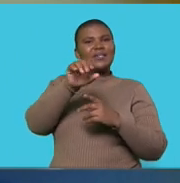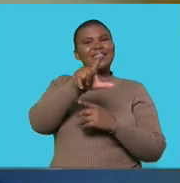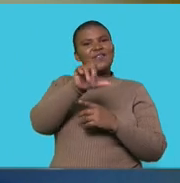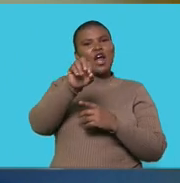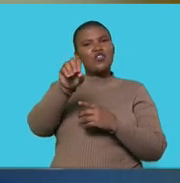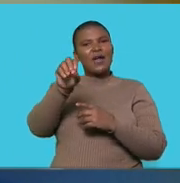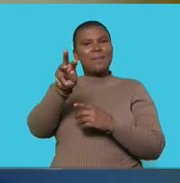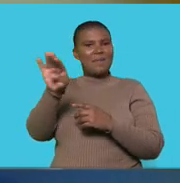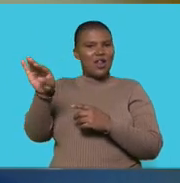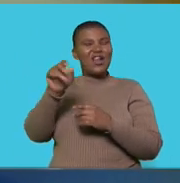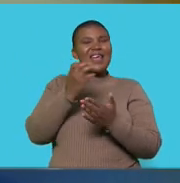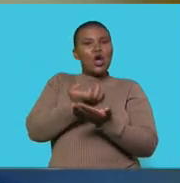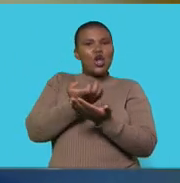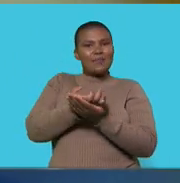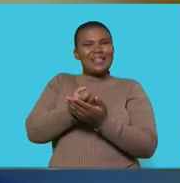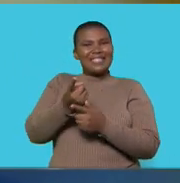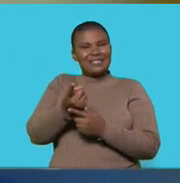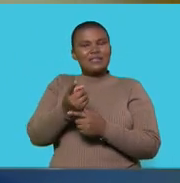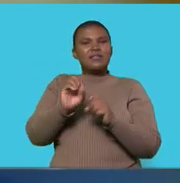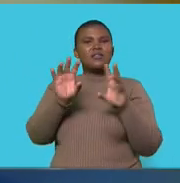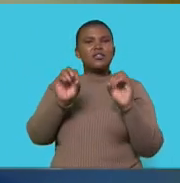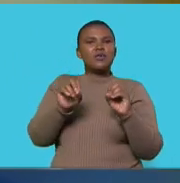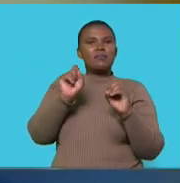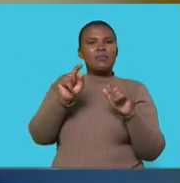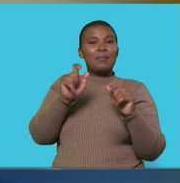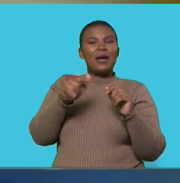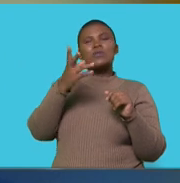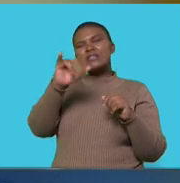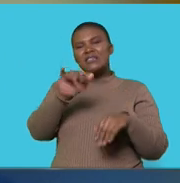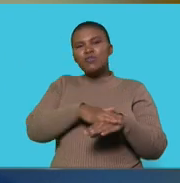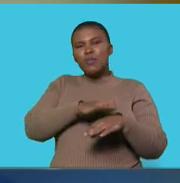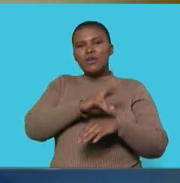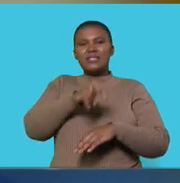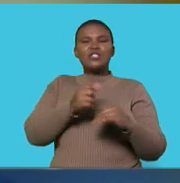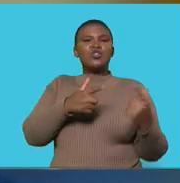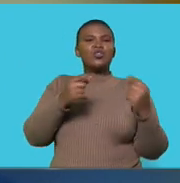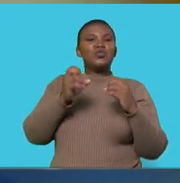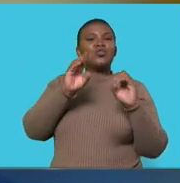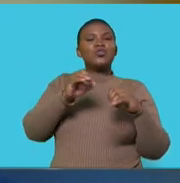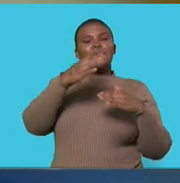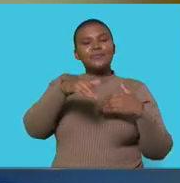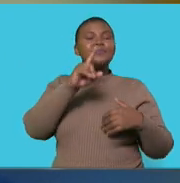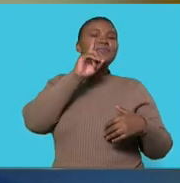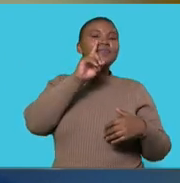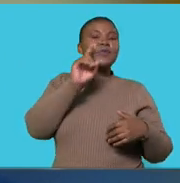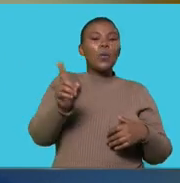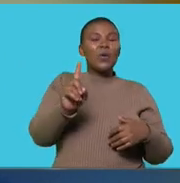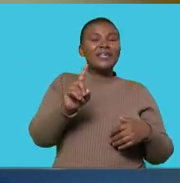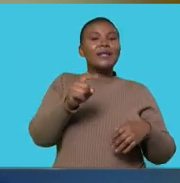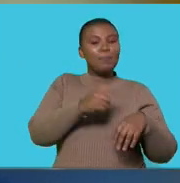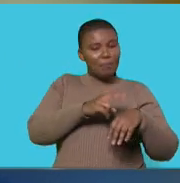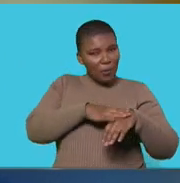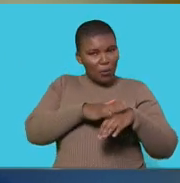rand economy. But there's a long runway for us. So we're looking forward to having